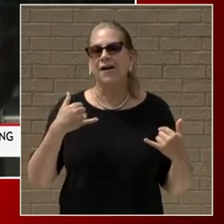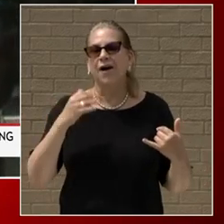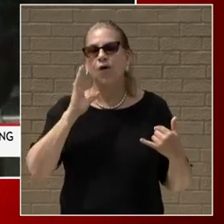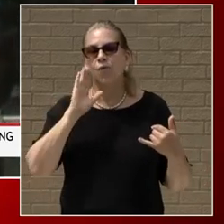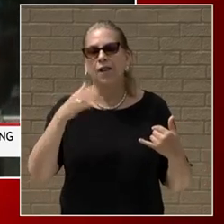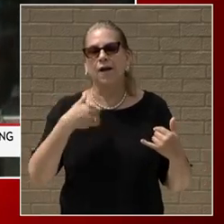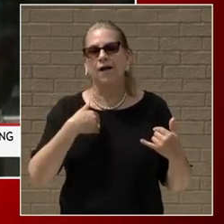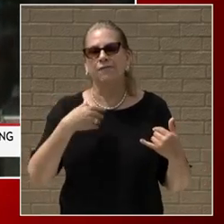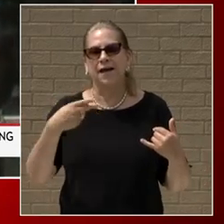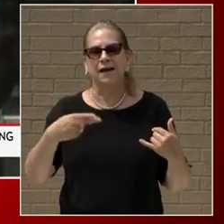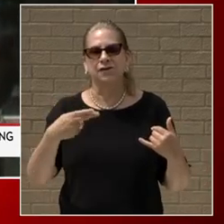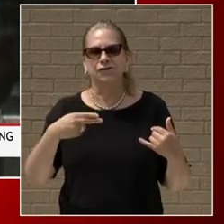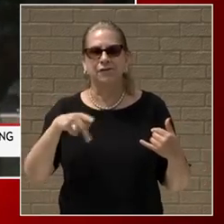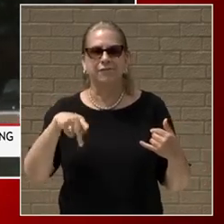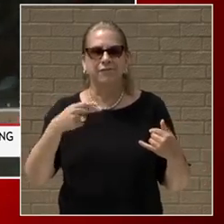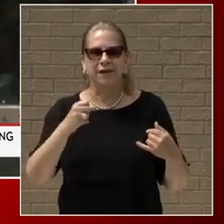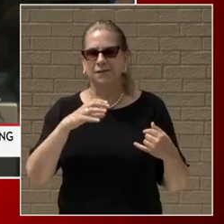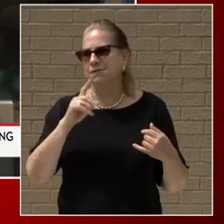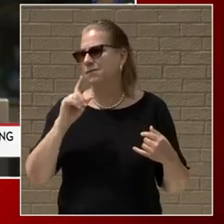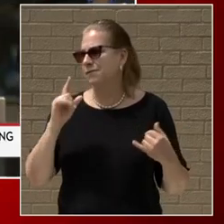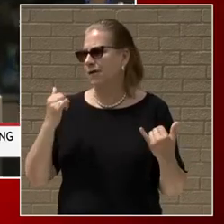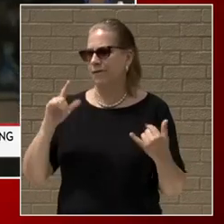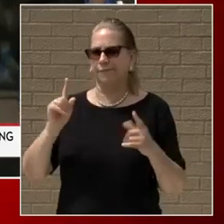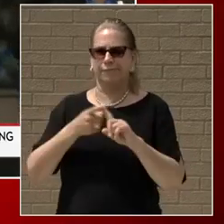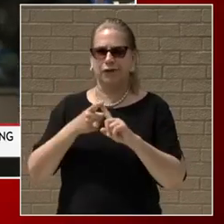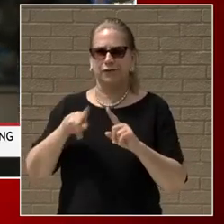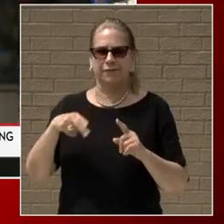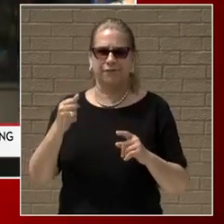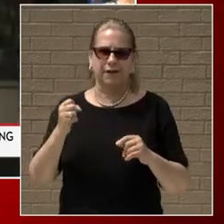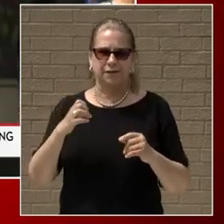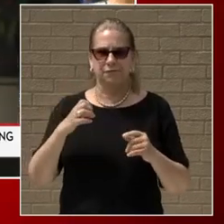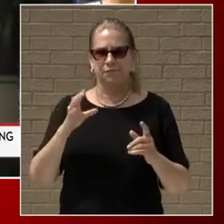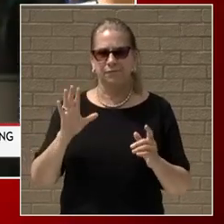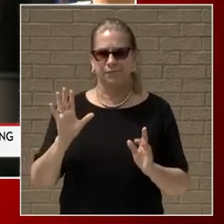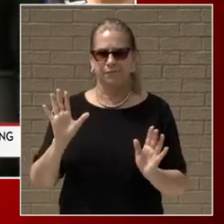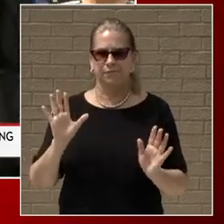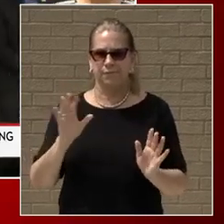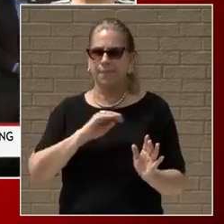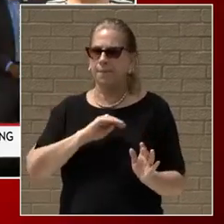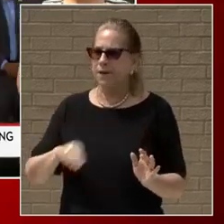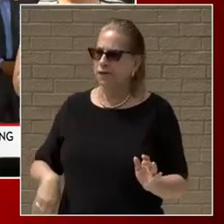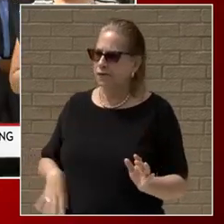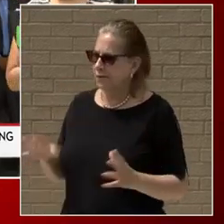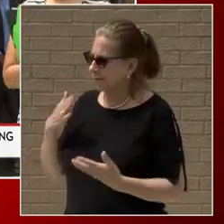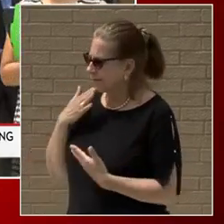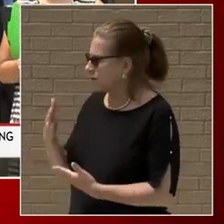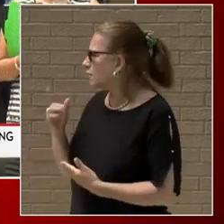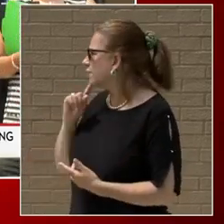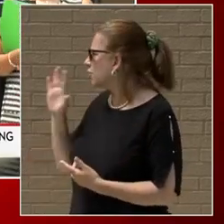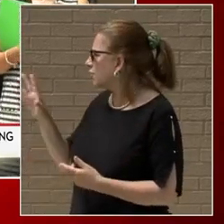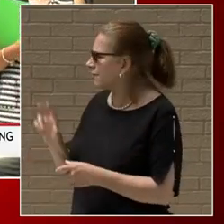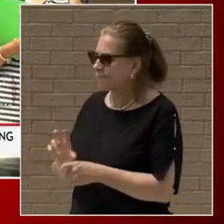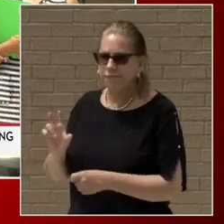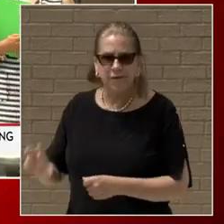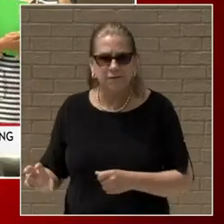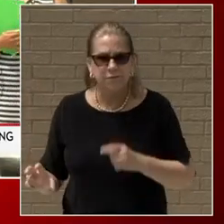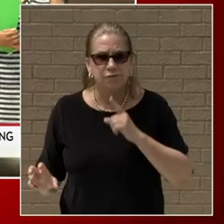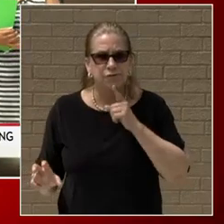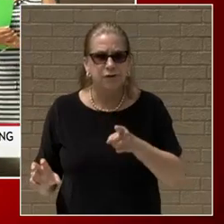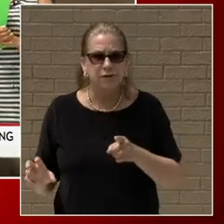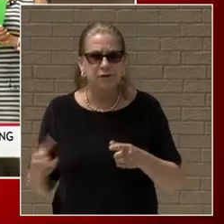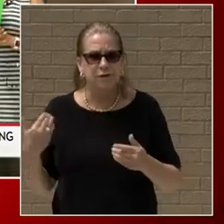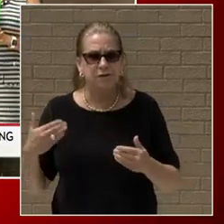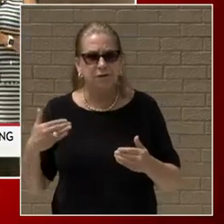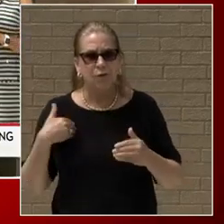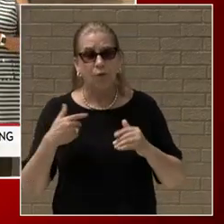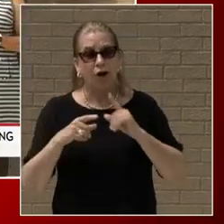we're really excited. So I just want to thank everybody that helped make this possible. First, our Mayor, Muriel Bowser, for her investment. You are number one by happenstance. We're number one